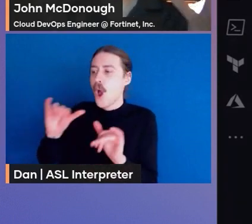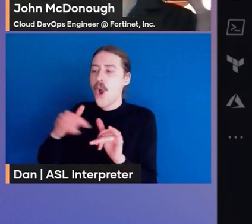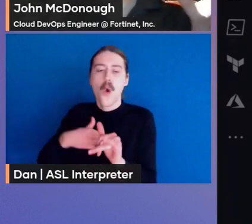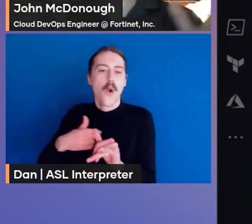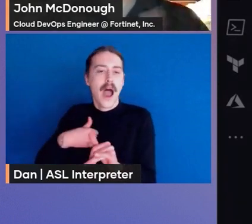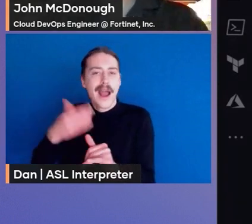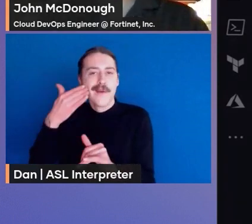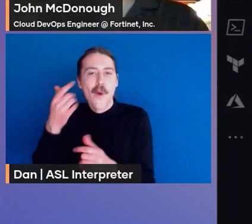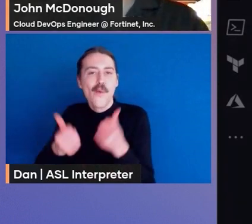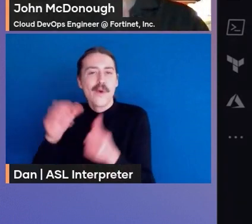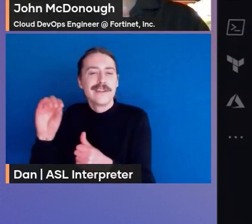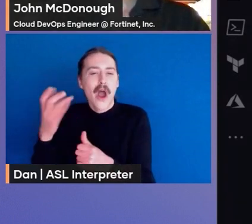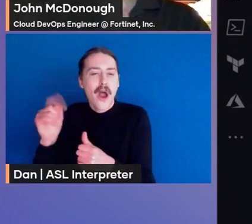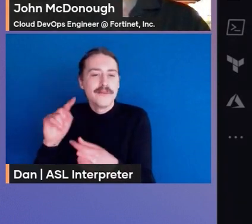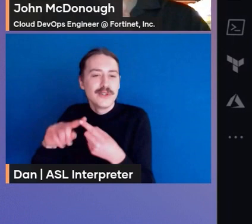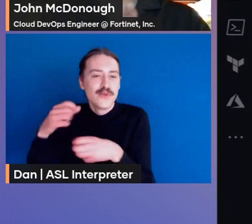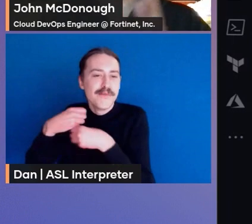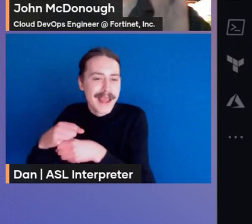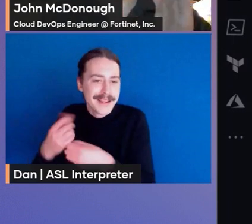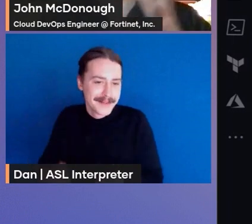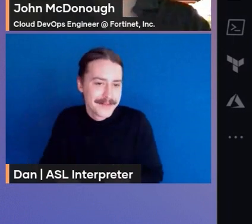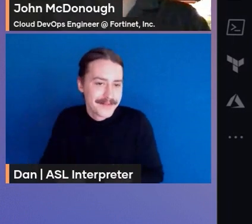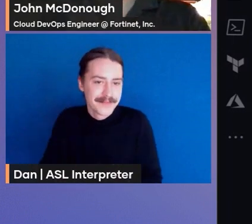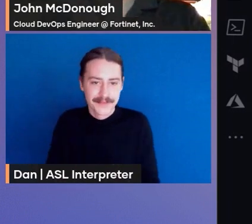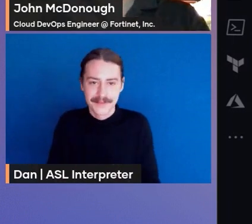So this is out there on GitHub under Moving a Lot, so